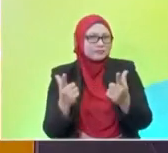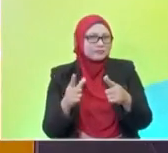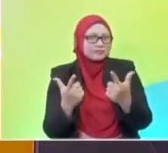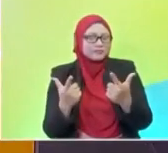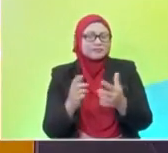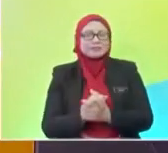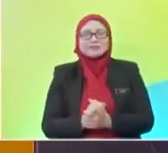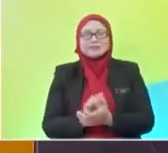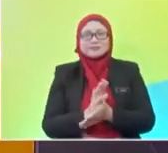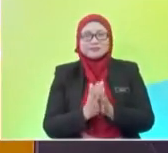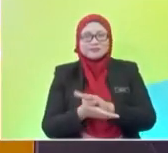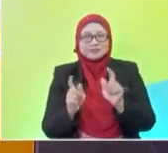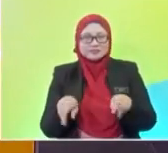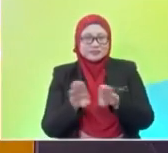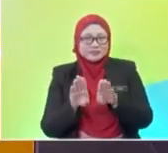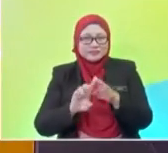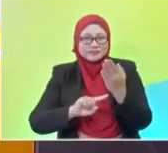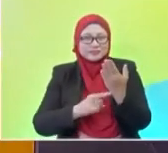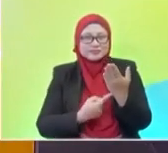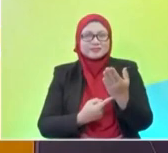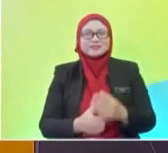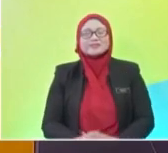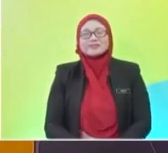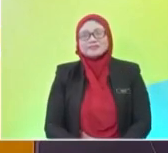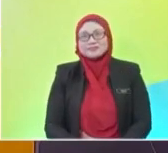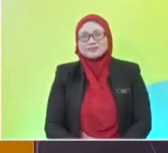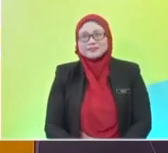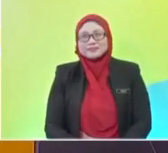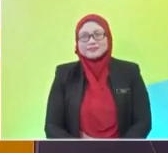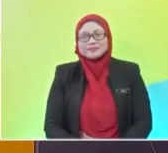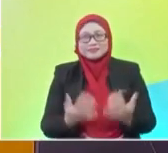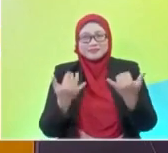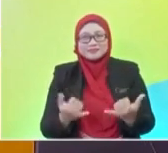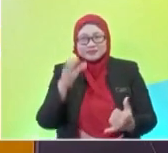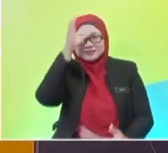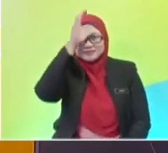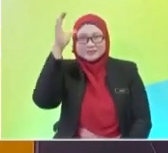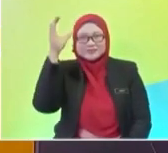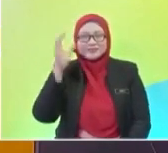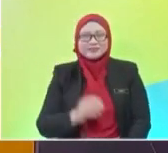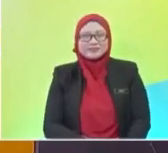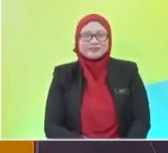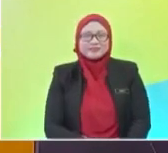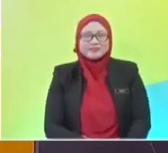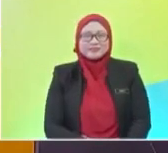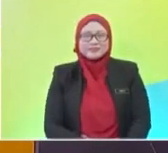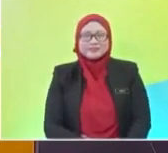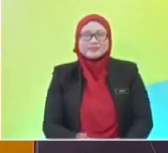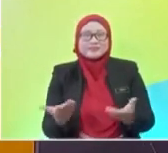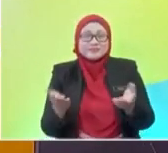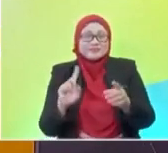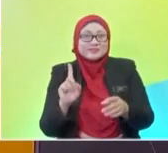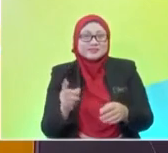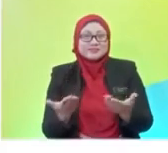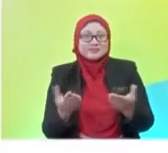I have to paste it back. Okay, flip Let's it back. Let's see. Okay. Is it my turn? Is it our turn? Yes, it's your turn. Okay, where should we go? Should we